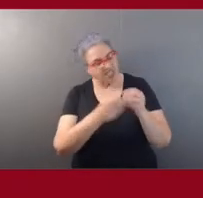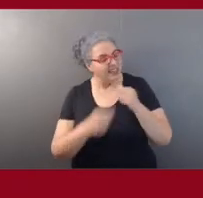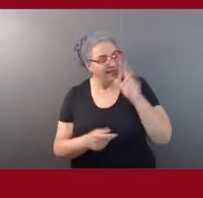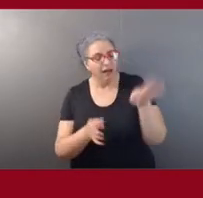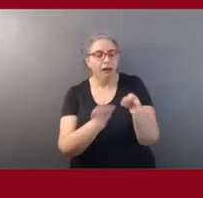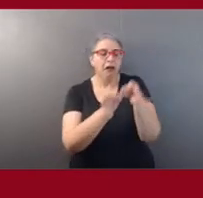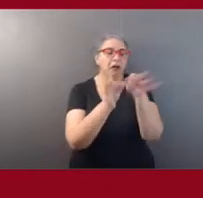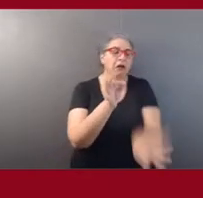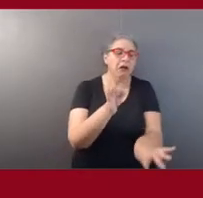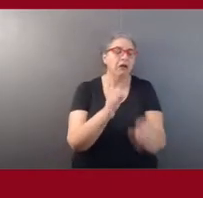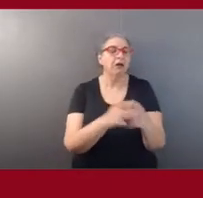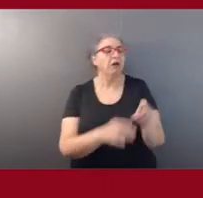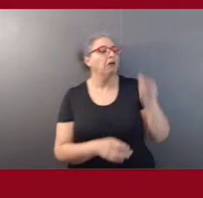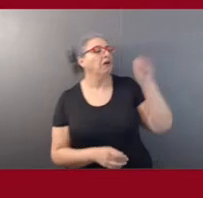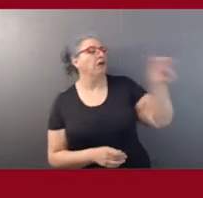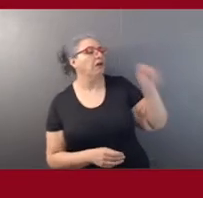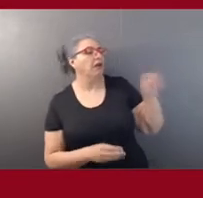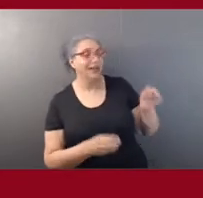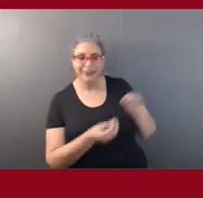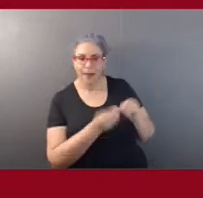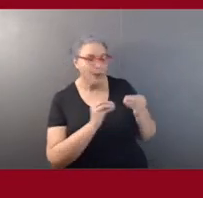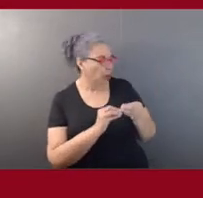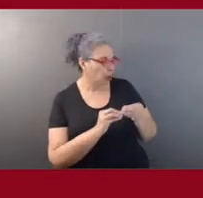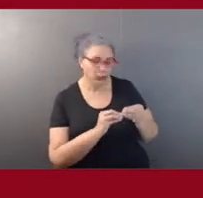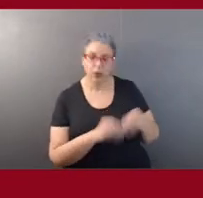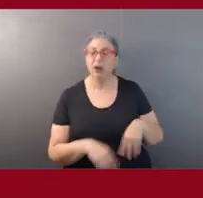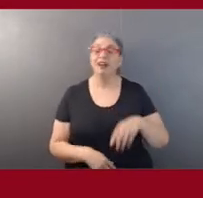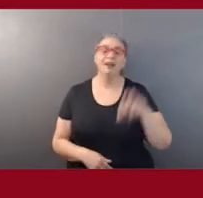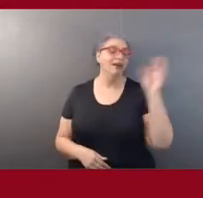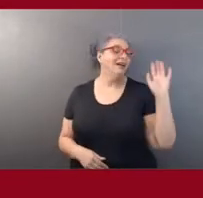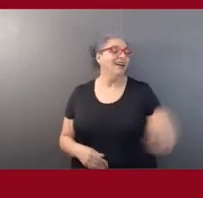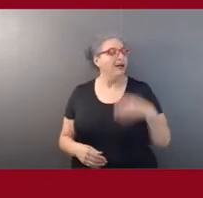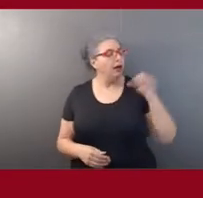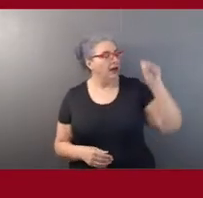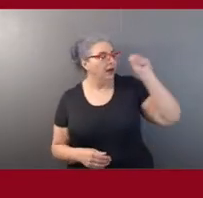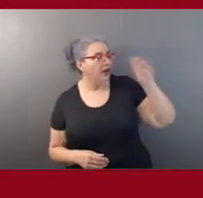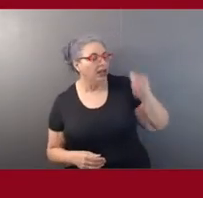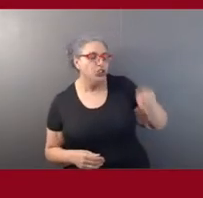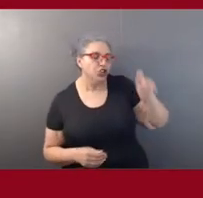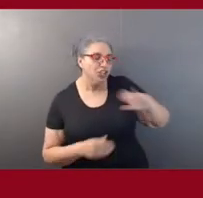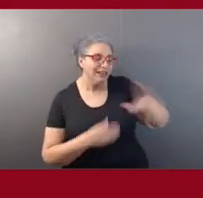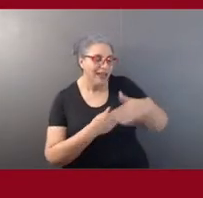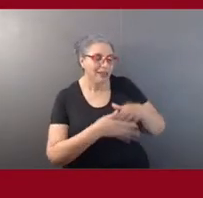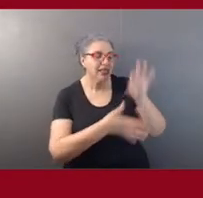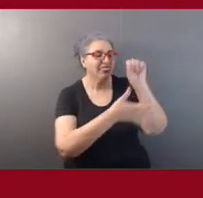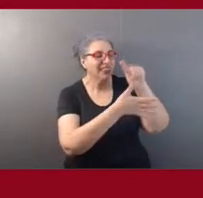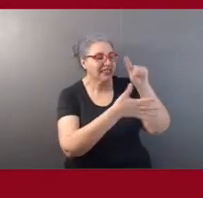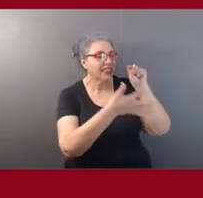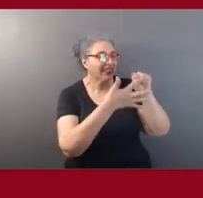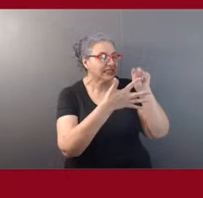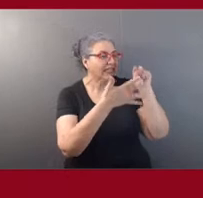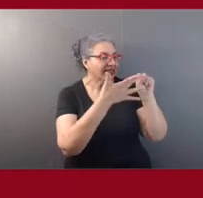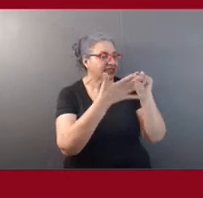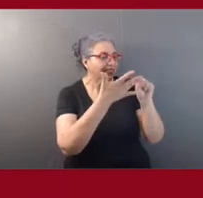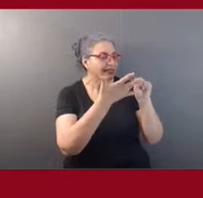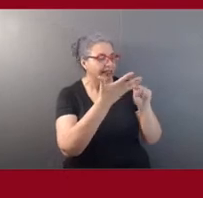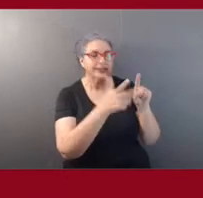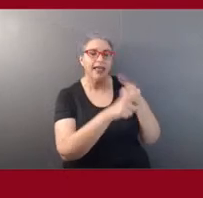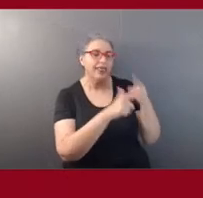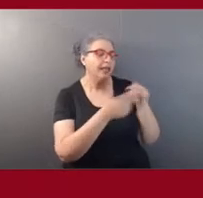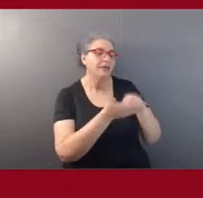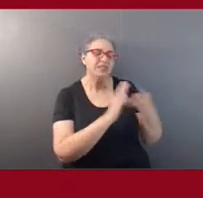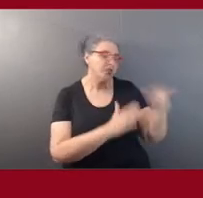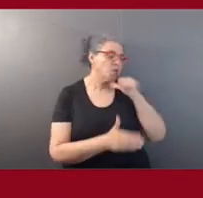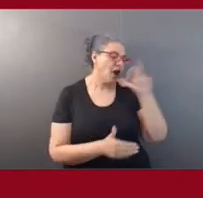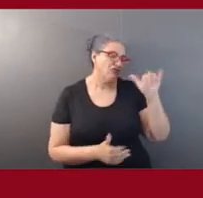than just giving somebody numbers or just giving them the thing to do or the five things to be anti-racist. It's like, it's